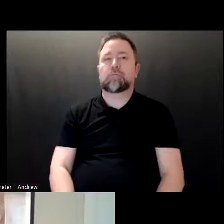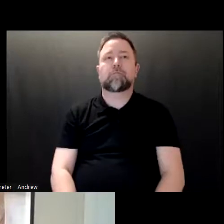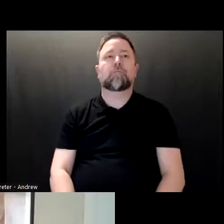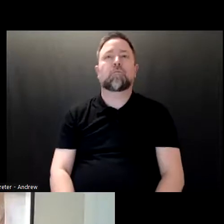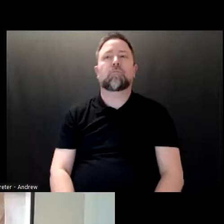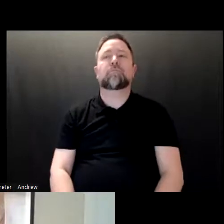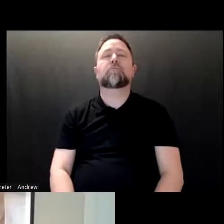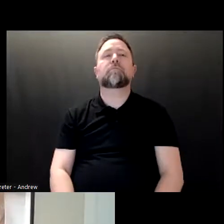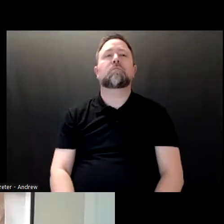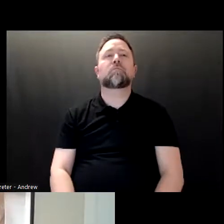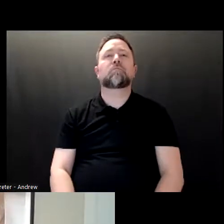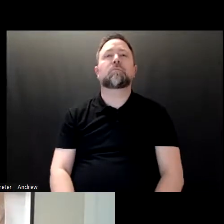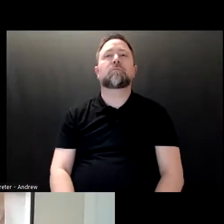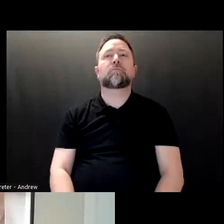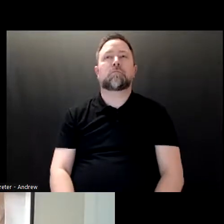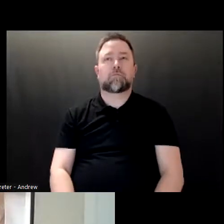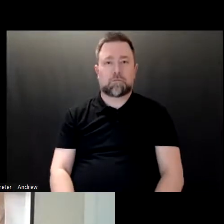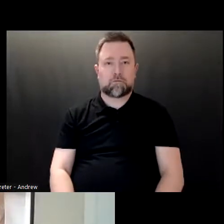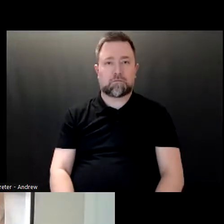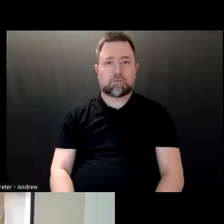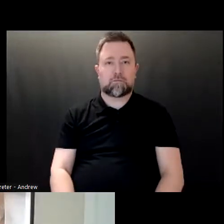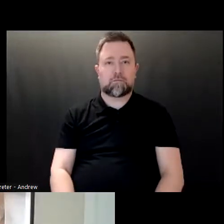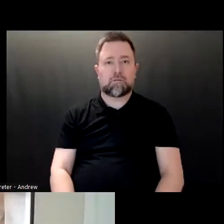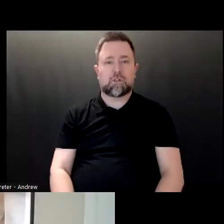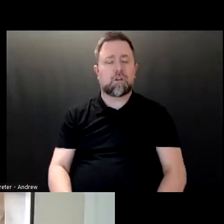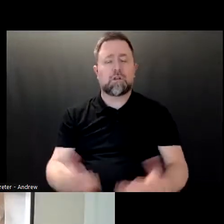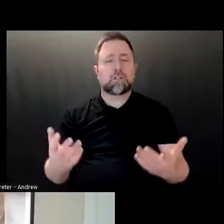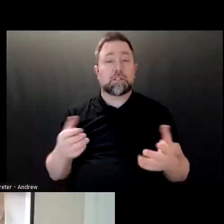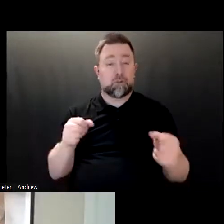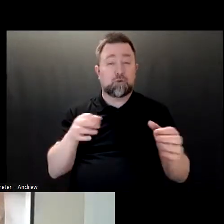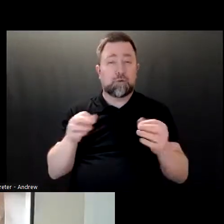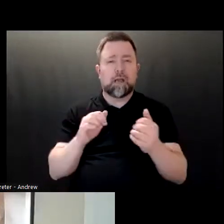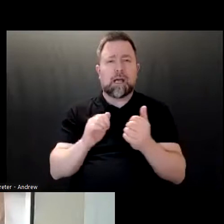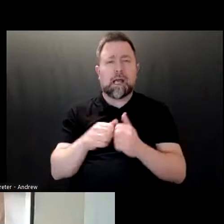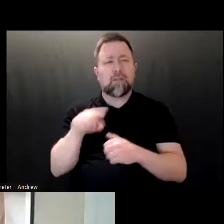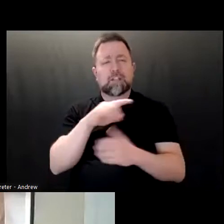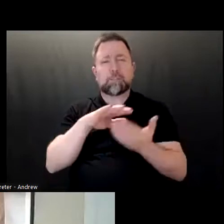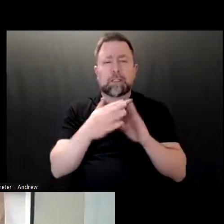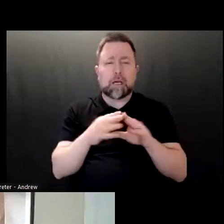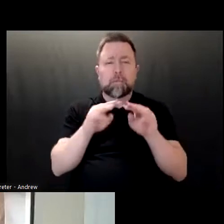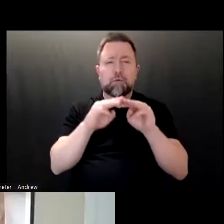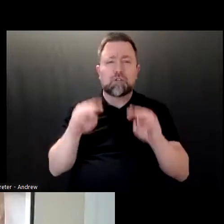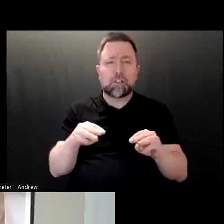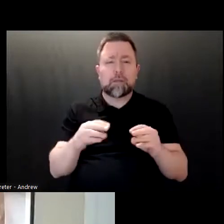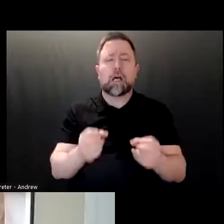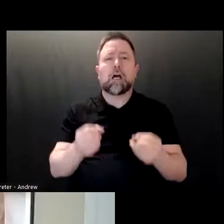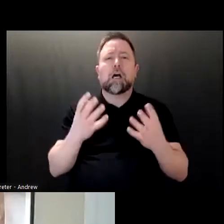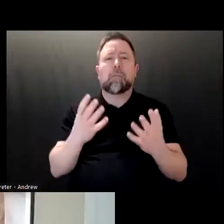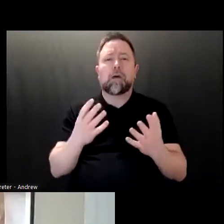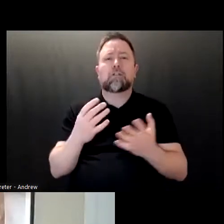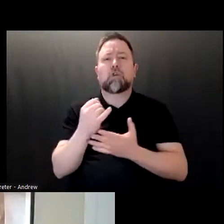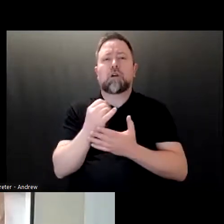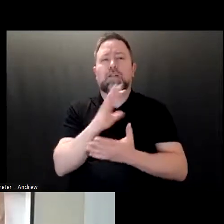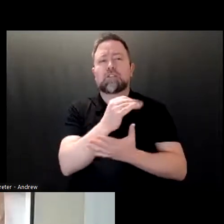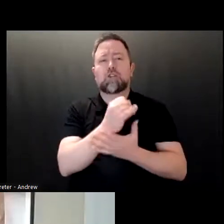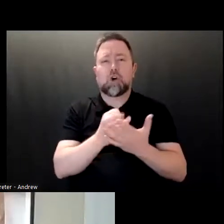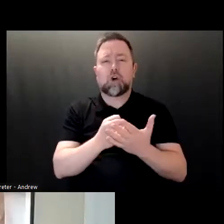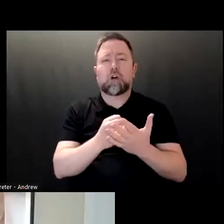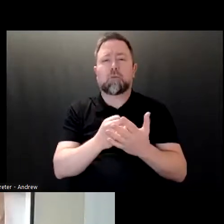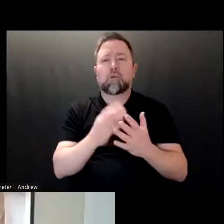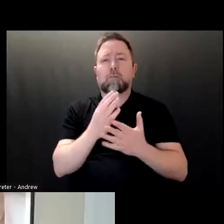to come in. Our regular annual museum activities include, this will be our